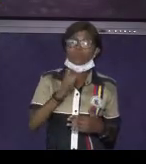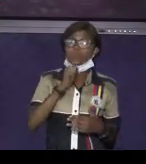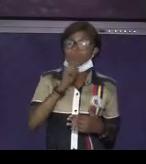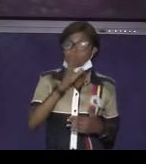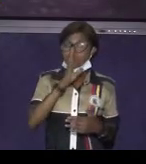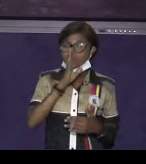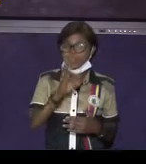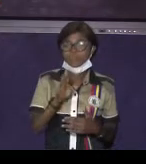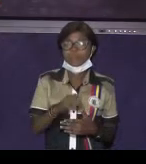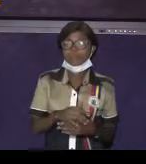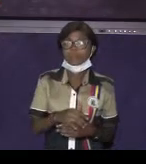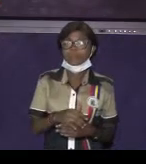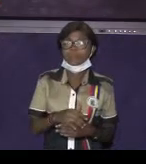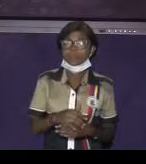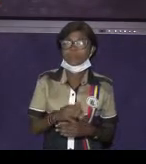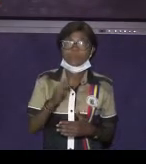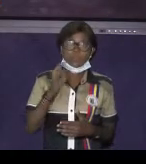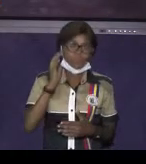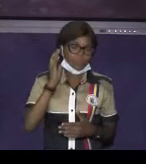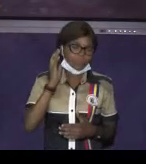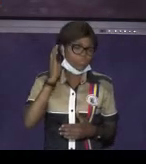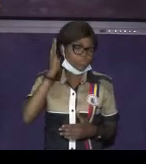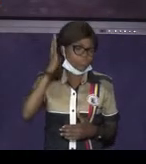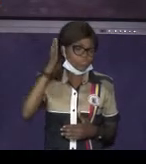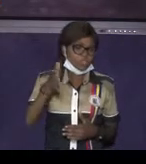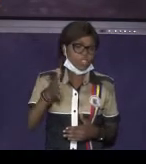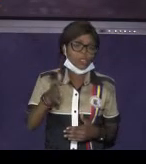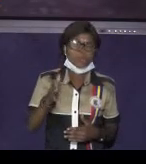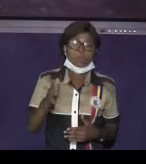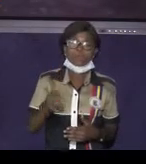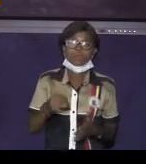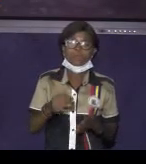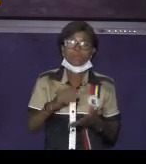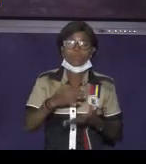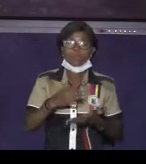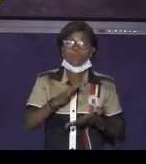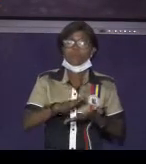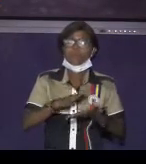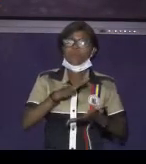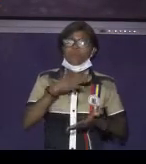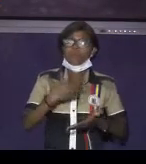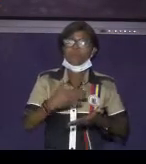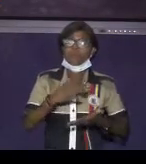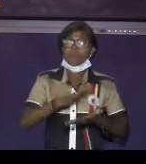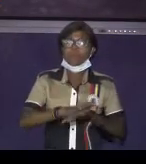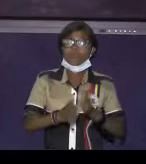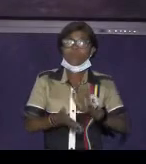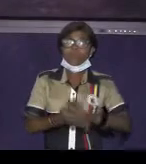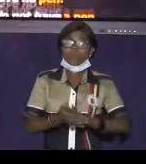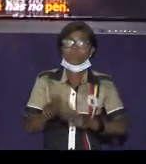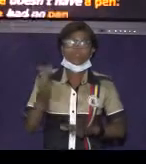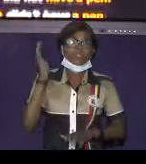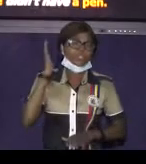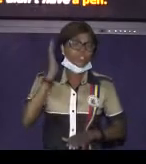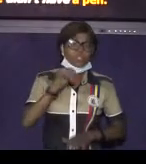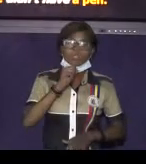be. Shall will become shall not be. Are we together?